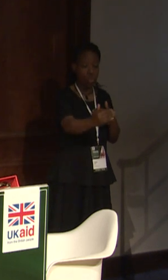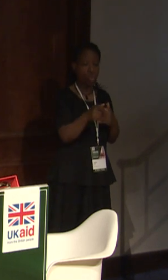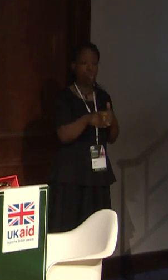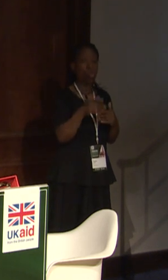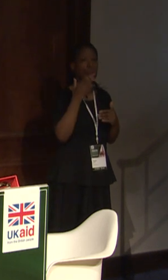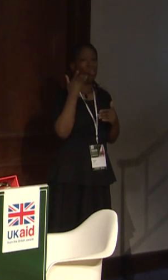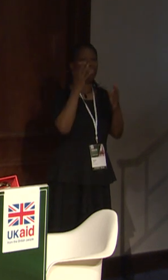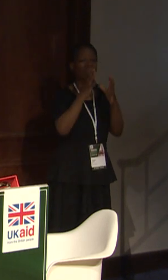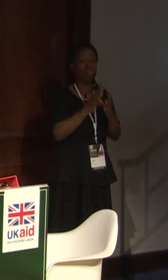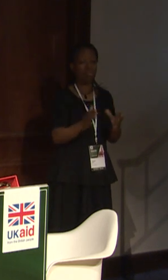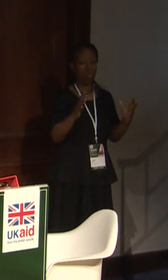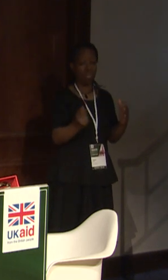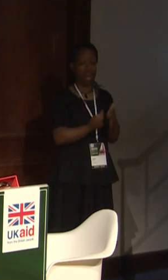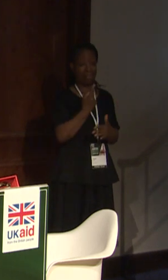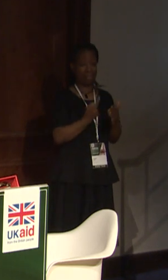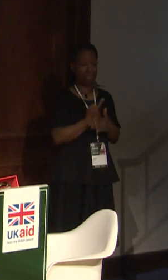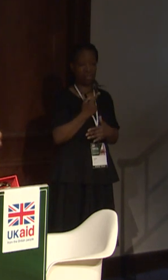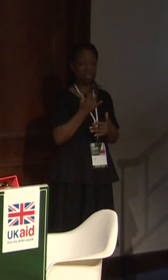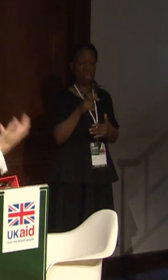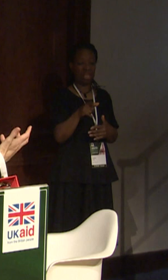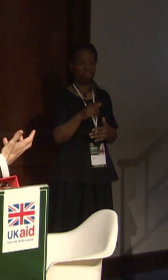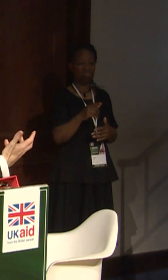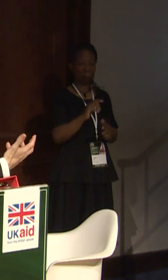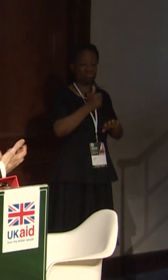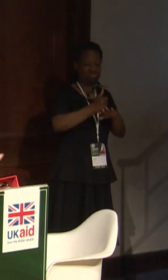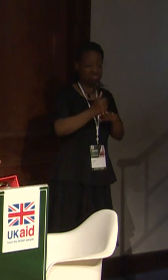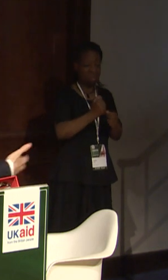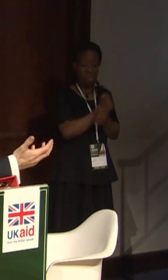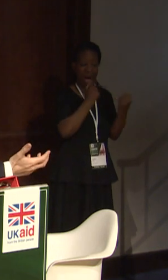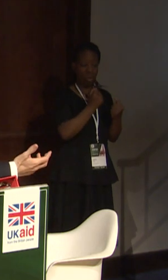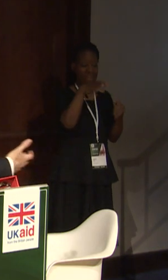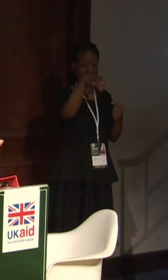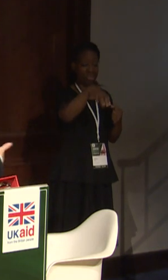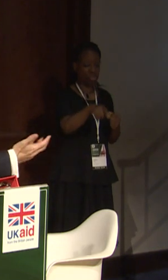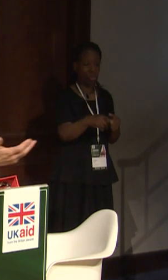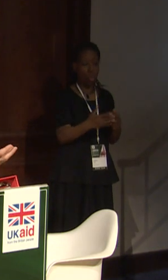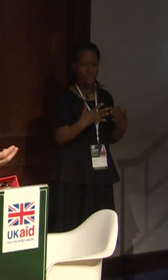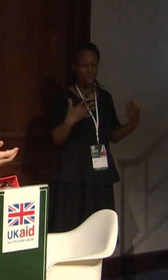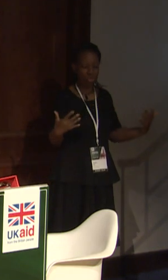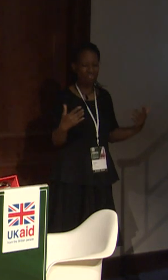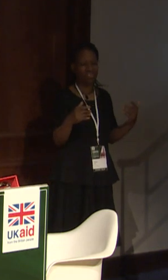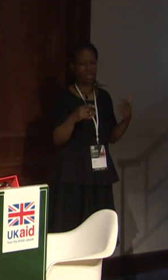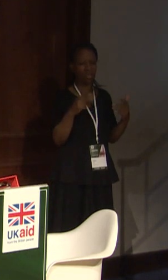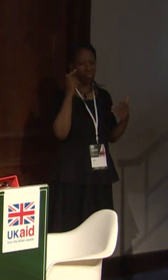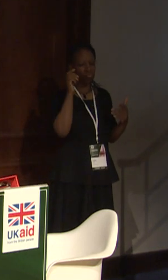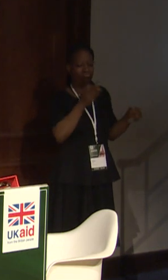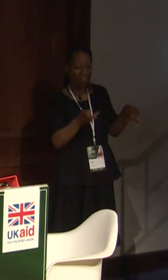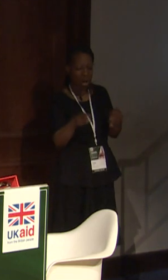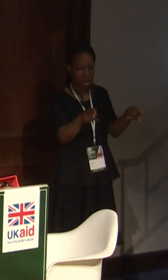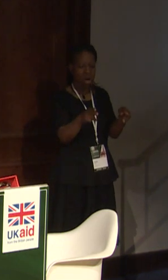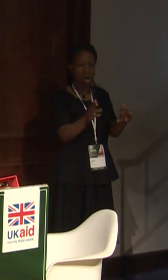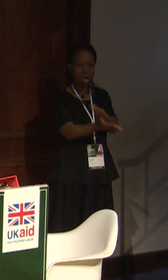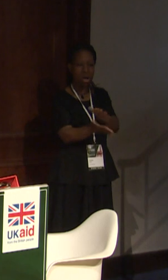in 1,000 gigawatts of coal-fired power station. Perhaps it hasn't resulted in massive river pollution. Perhaps it hasn't resulted in the cutting down of all your